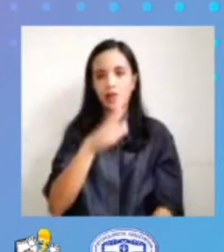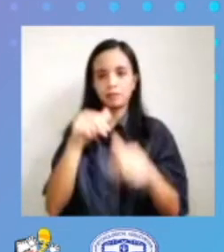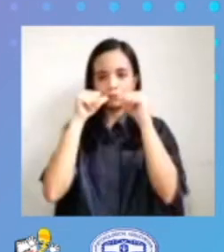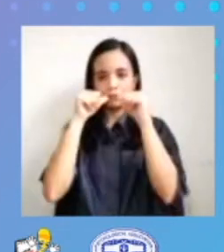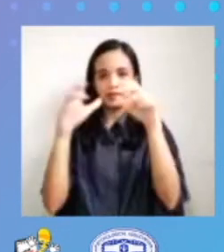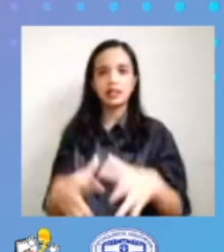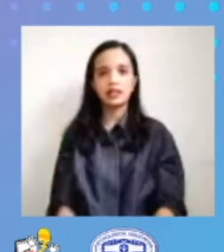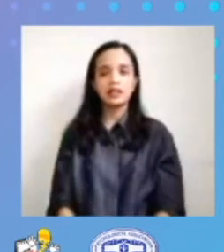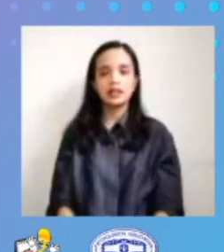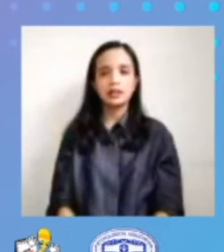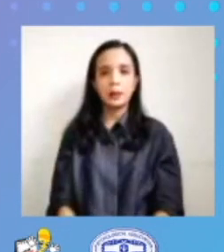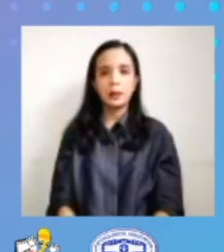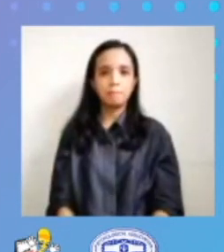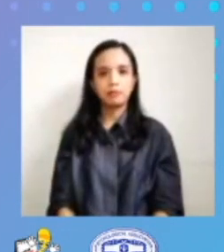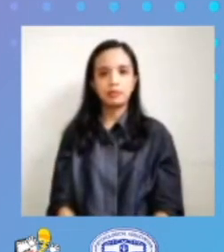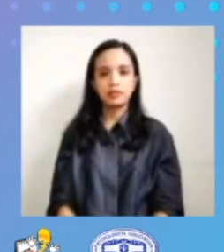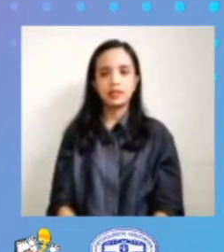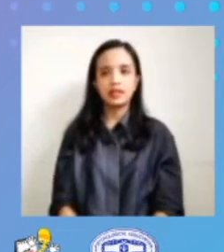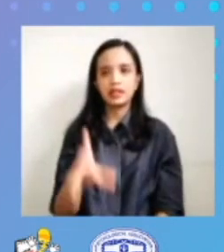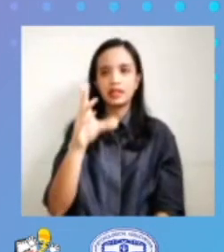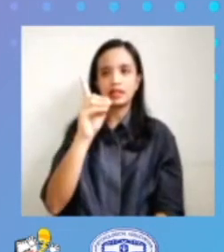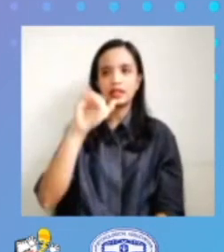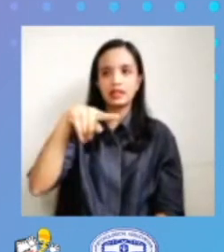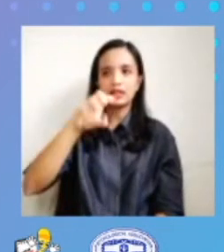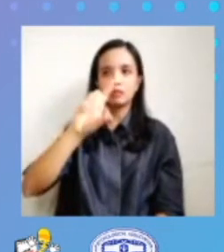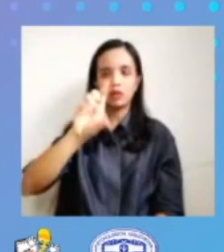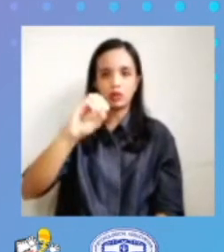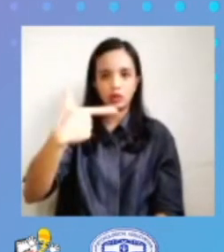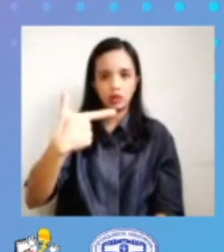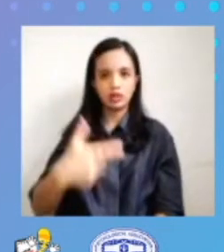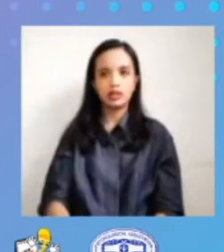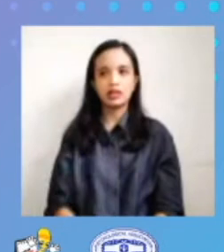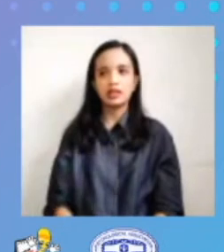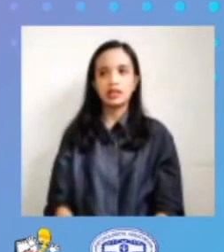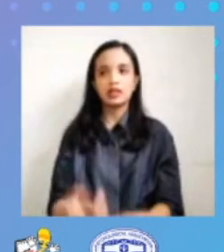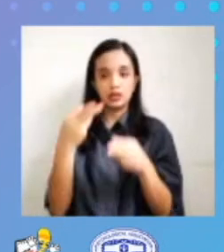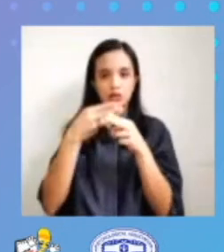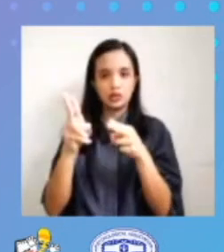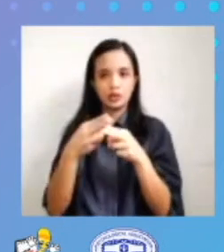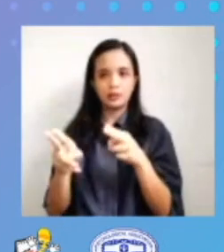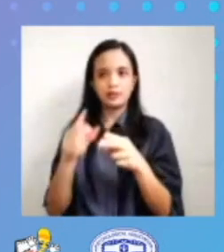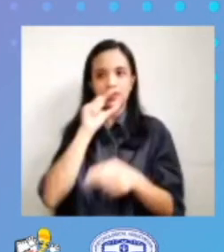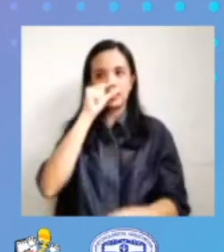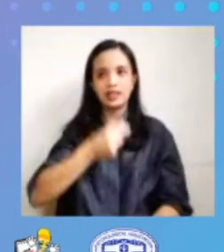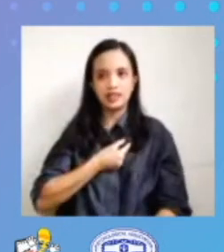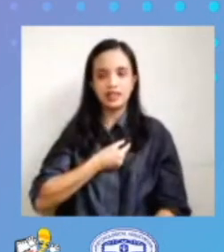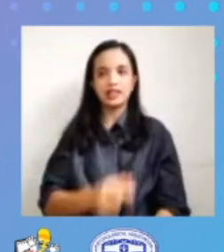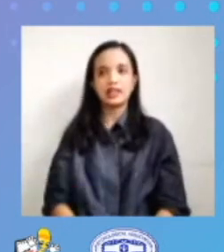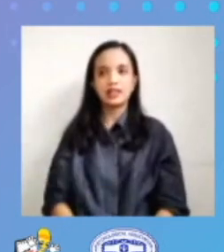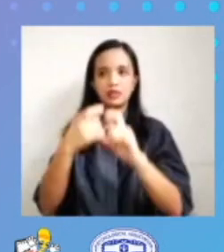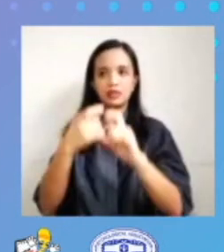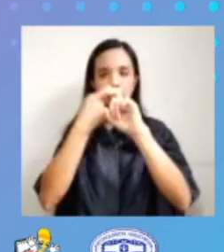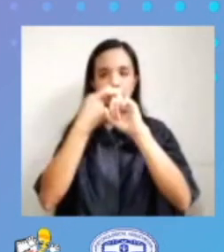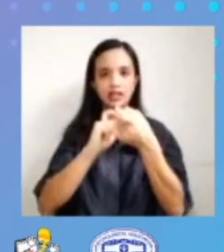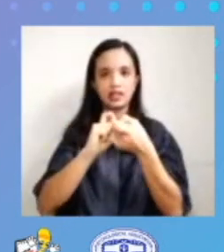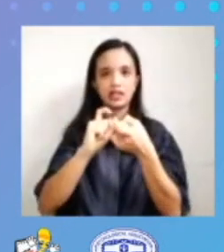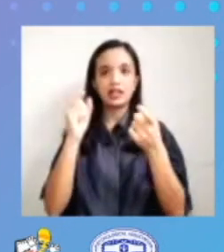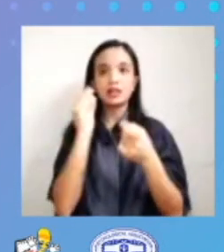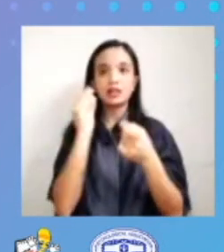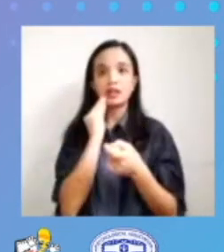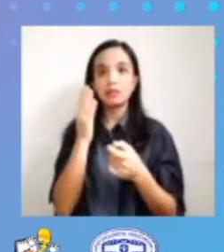people became more mindful, no? Sa kinakain, more on vegetables na talaga ngayon. And iniwasan, oo.